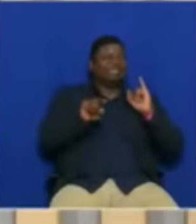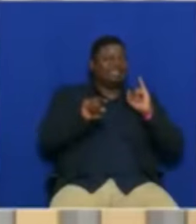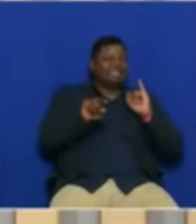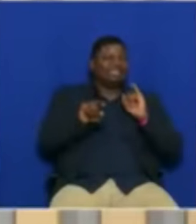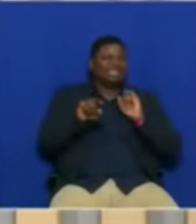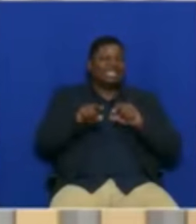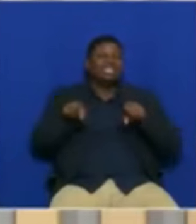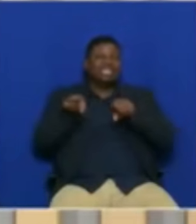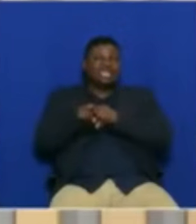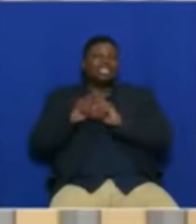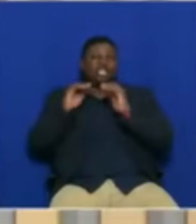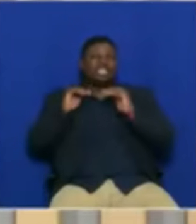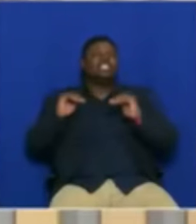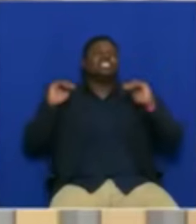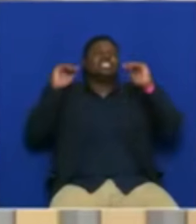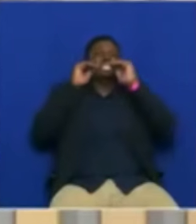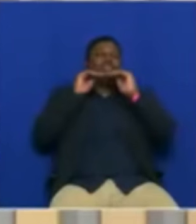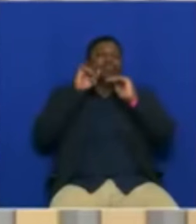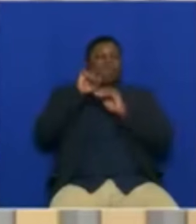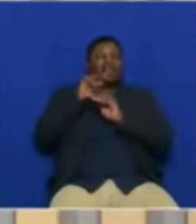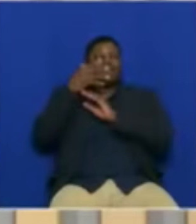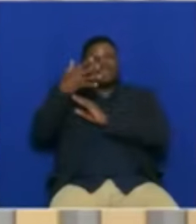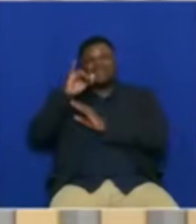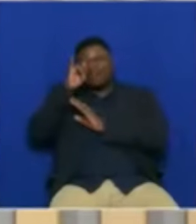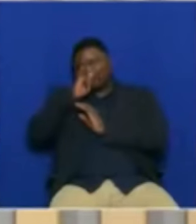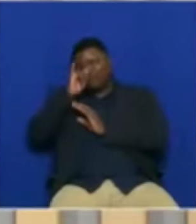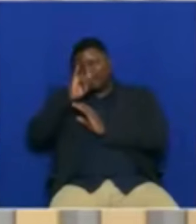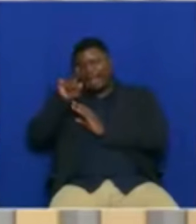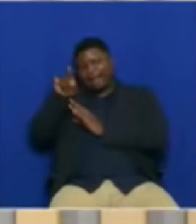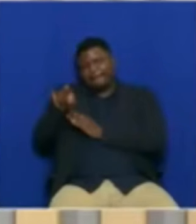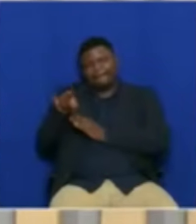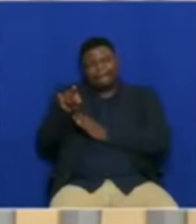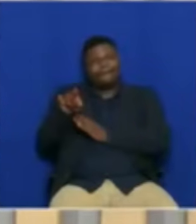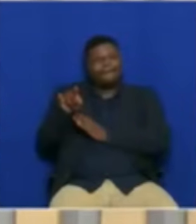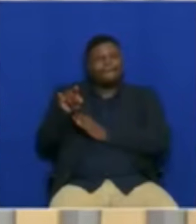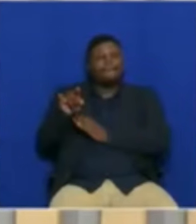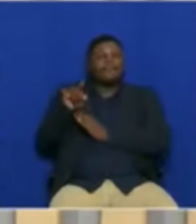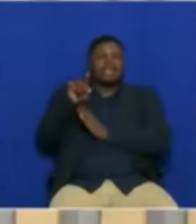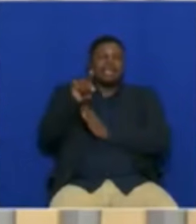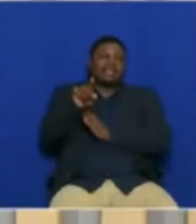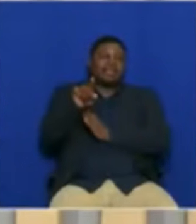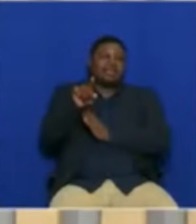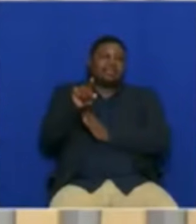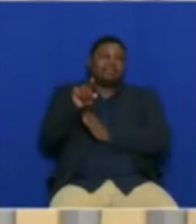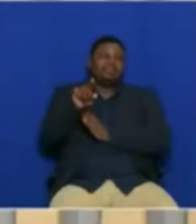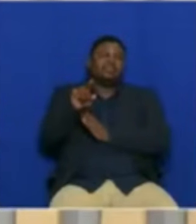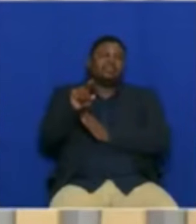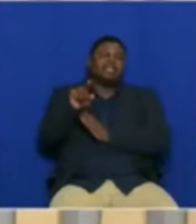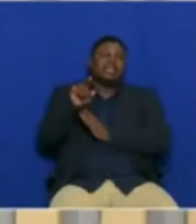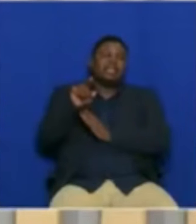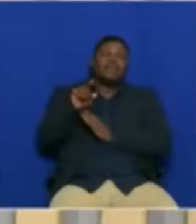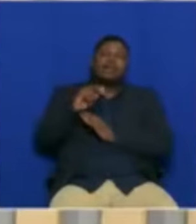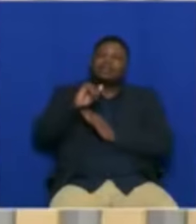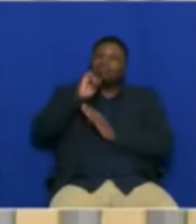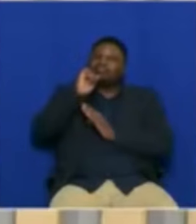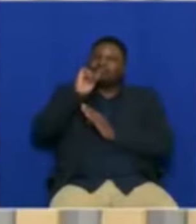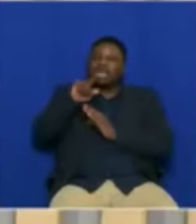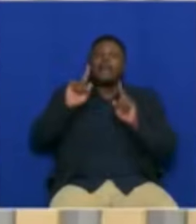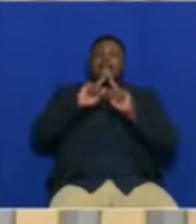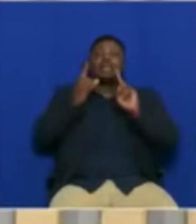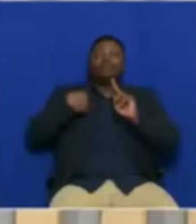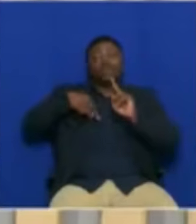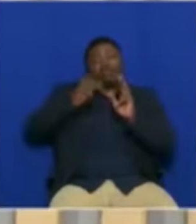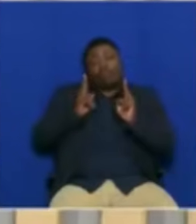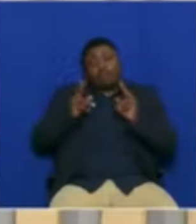this firearm, witnesses, etc. The normal thing is that we apply for J50s. And as far